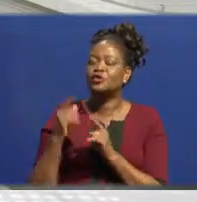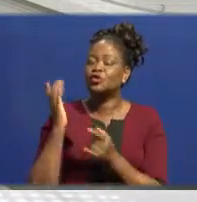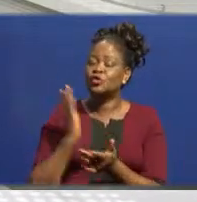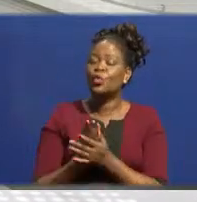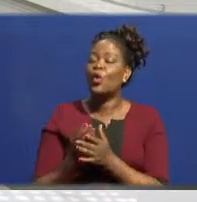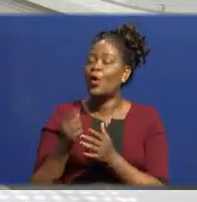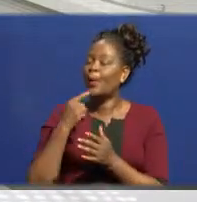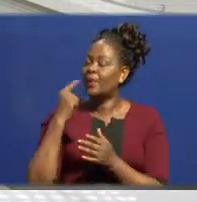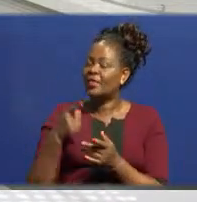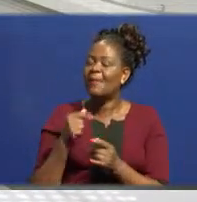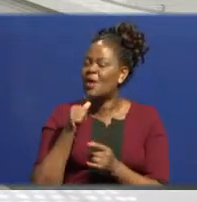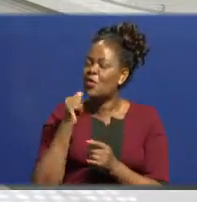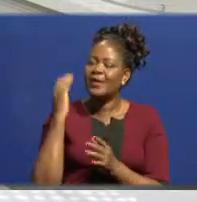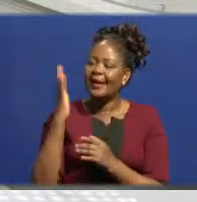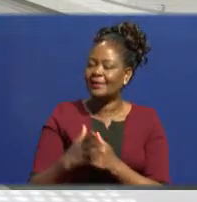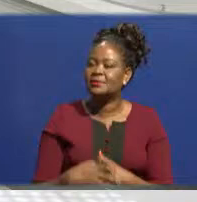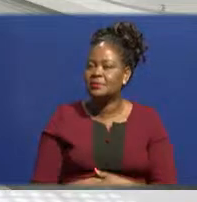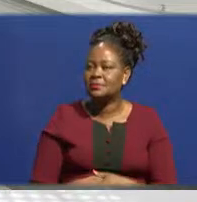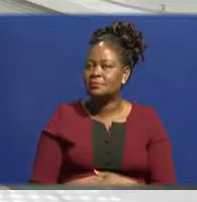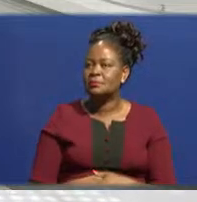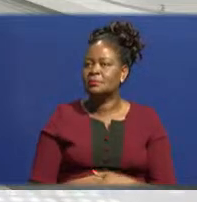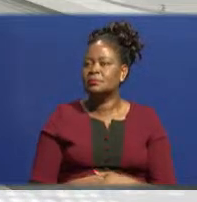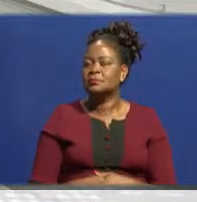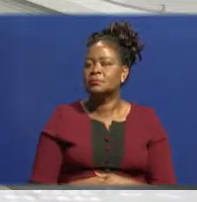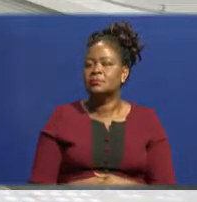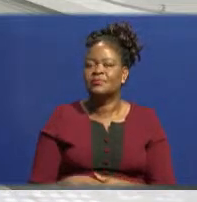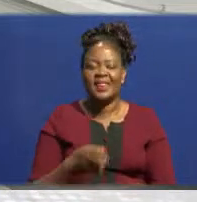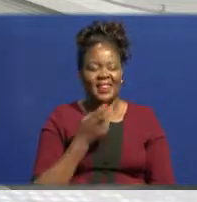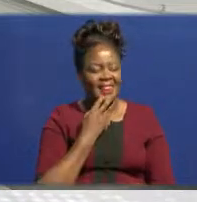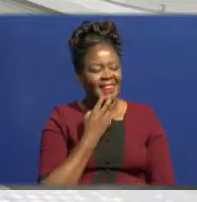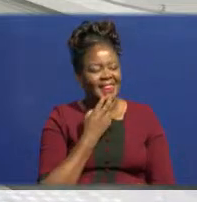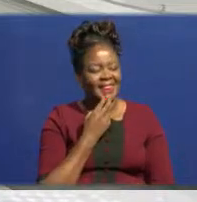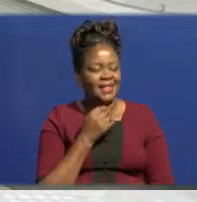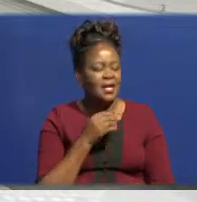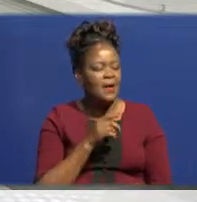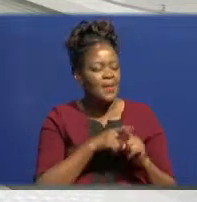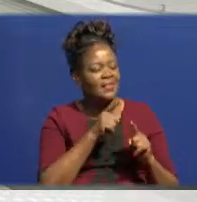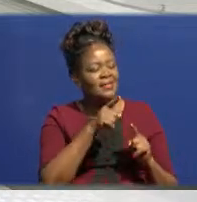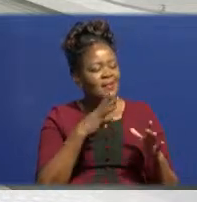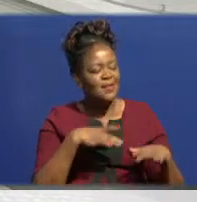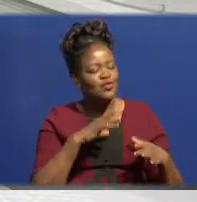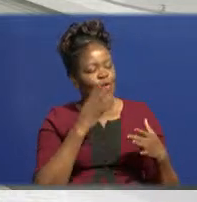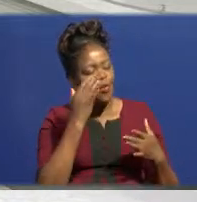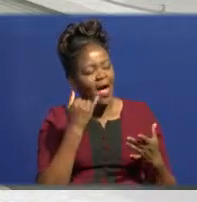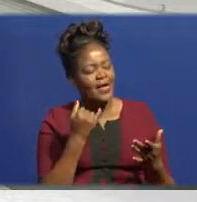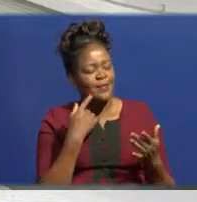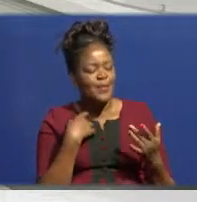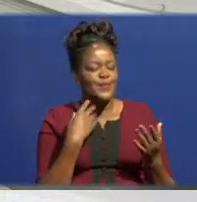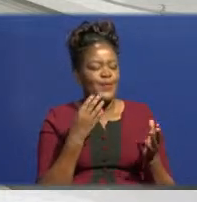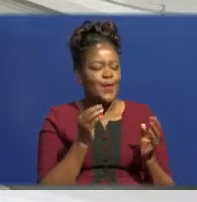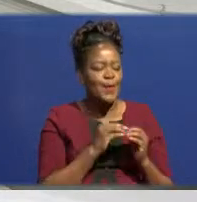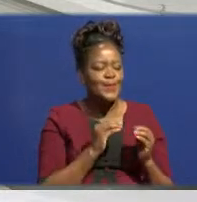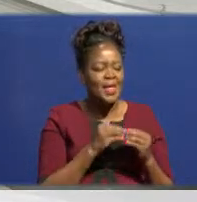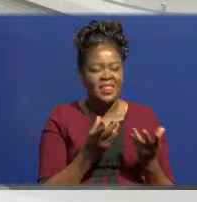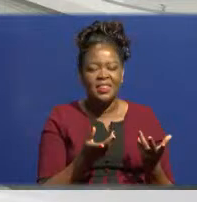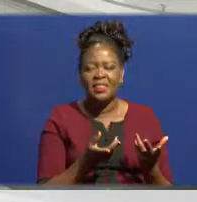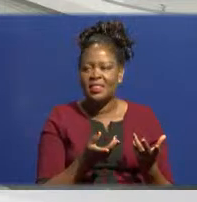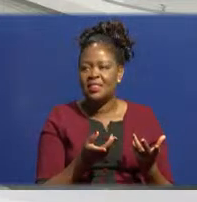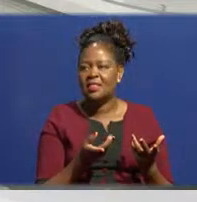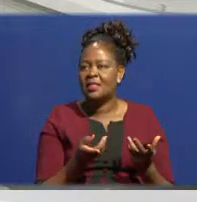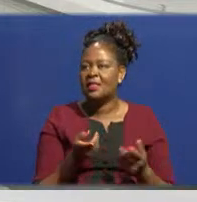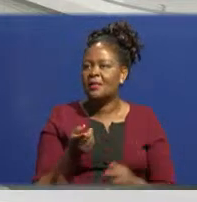indirectly. If you look at the issues Wanjiko is the reason why even that was if you look